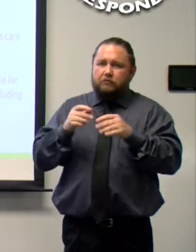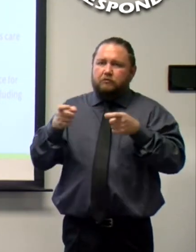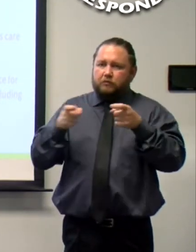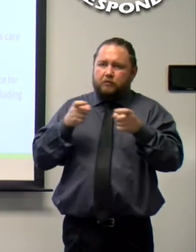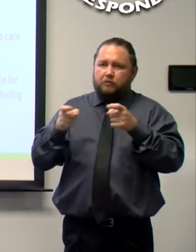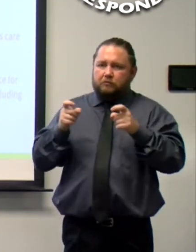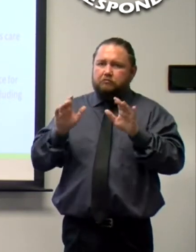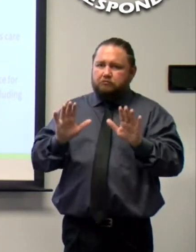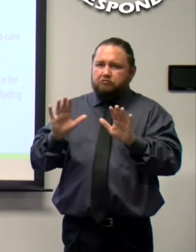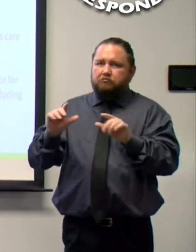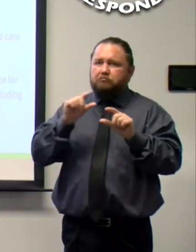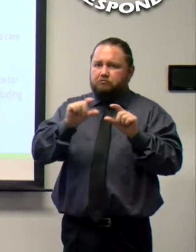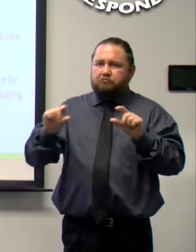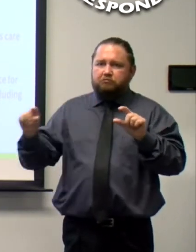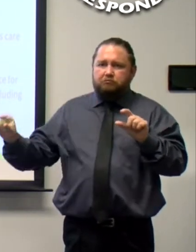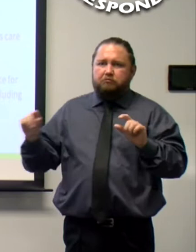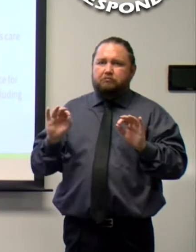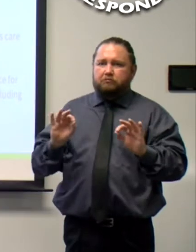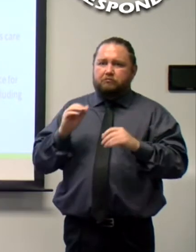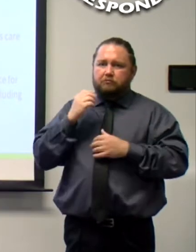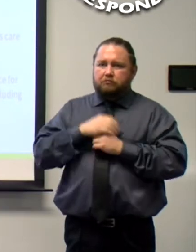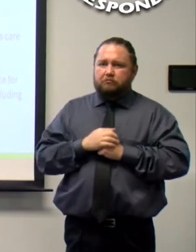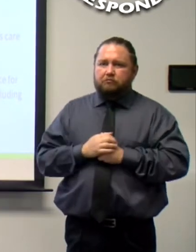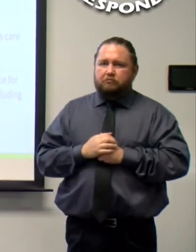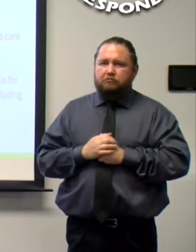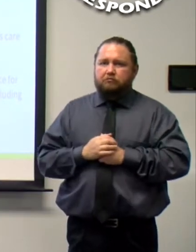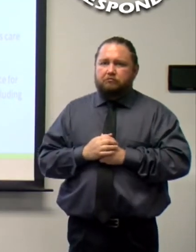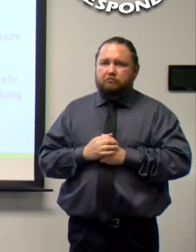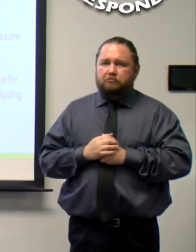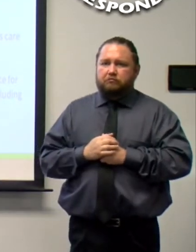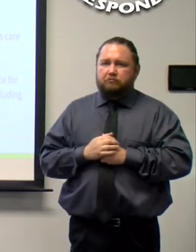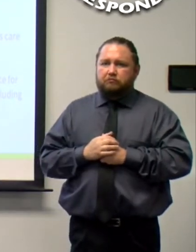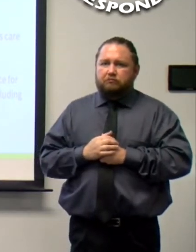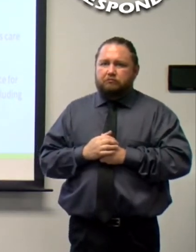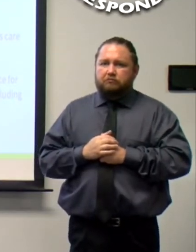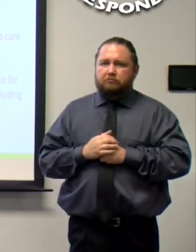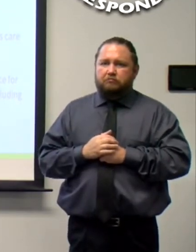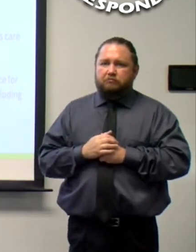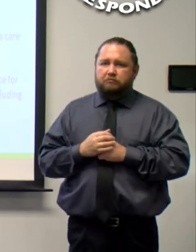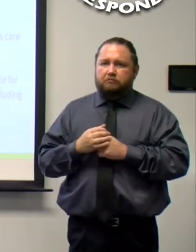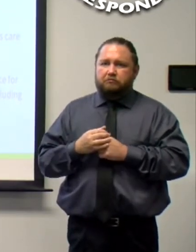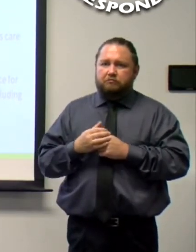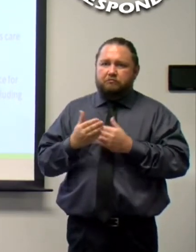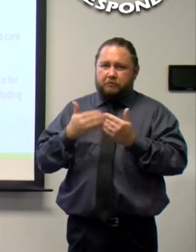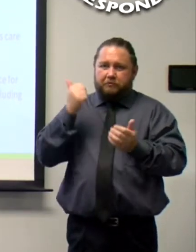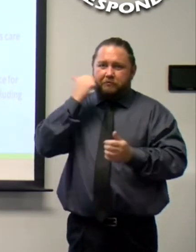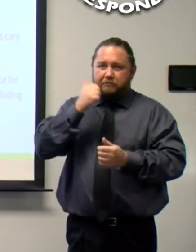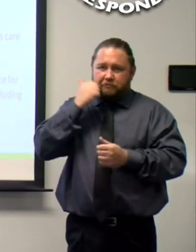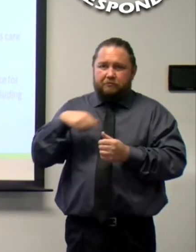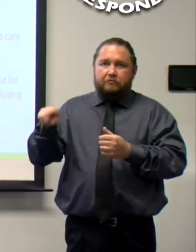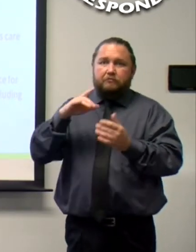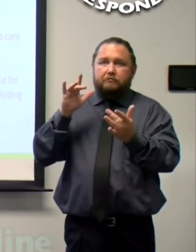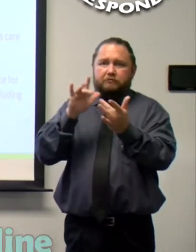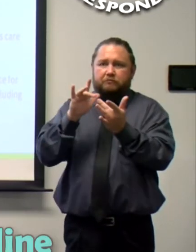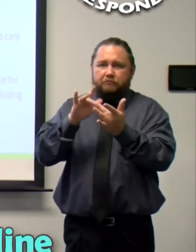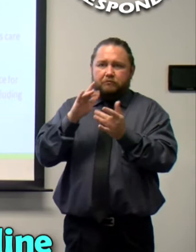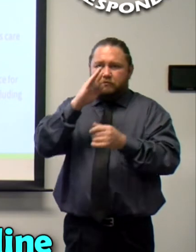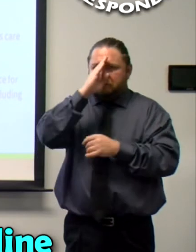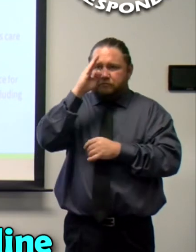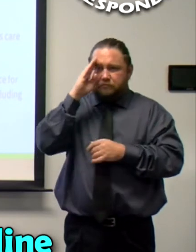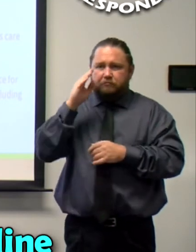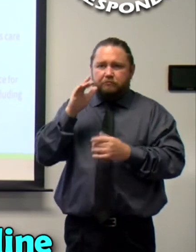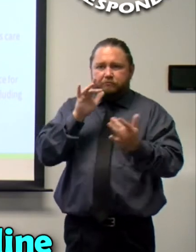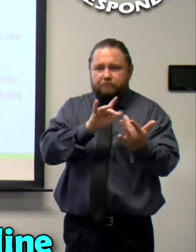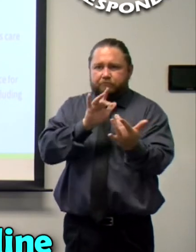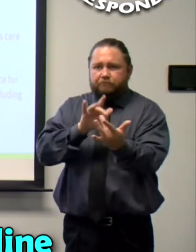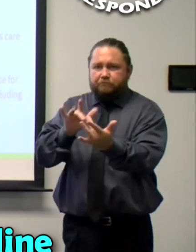with the hospitals, and right now there are more than 10 patients between Southern New Hampshire